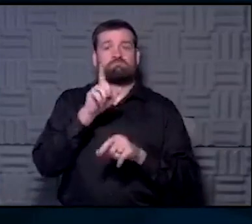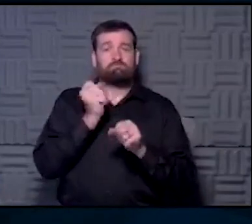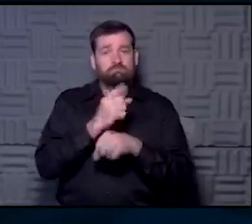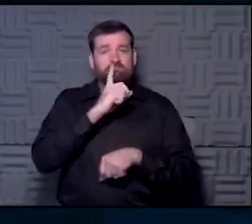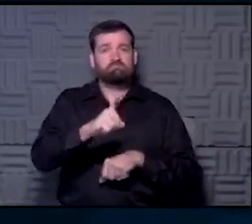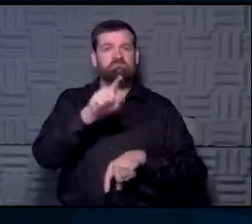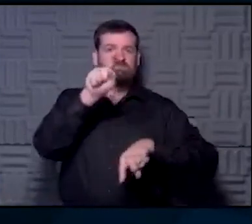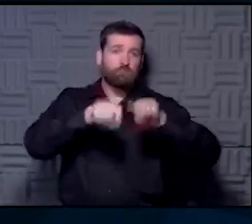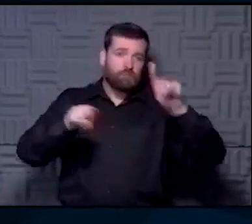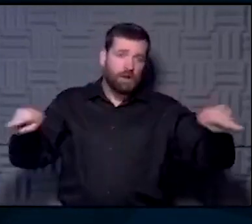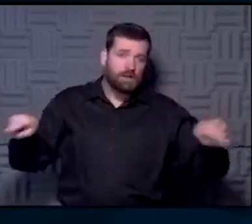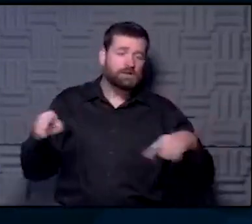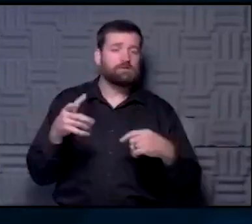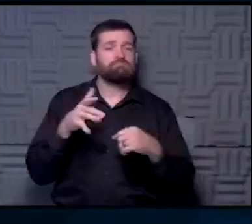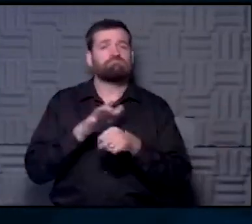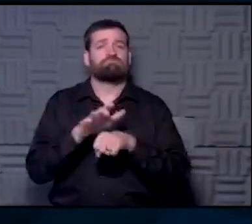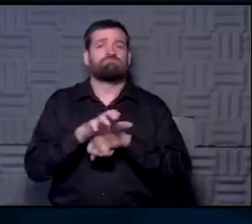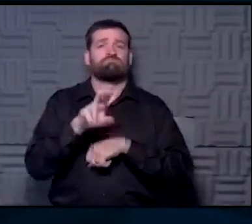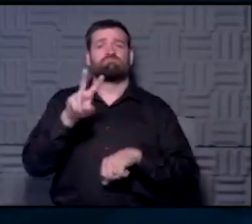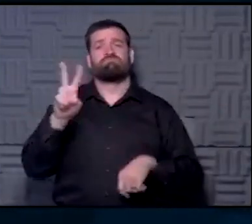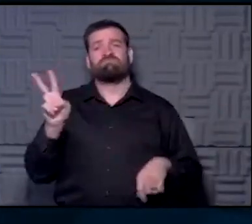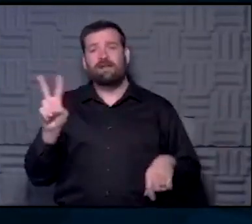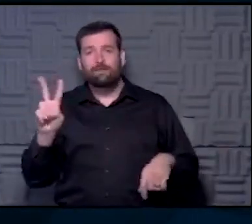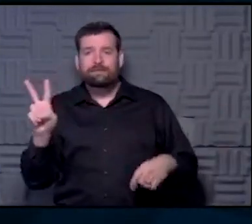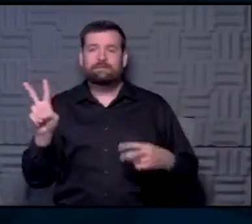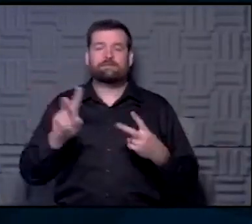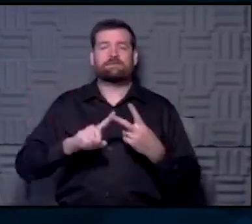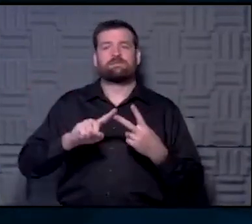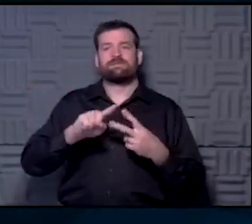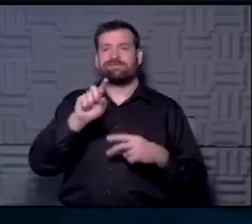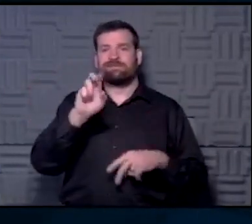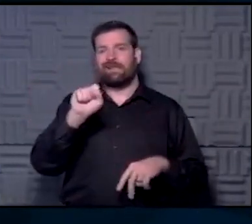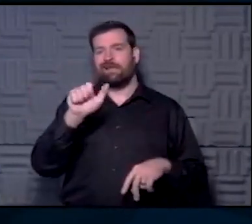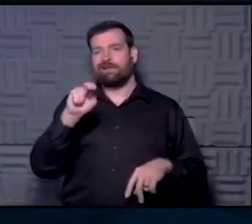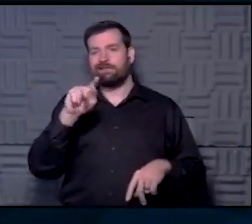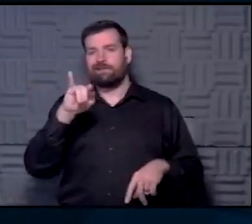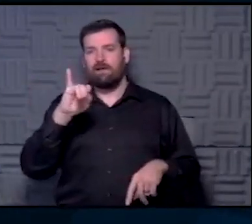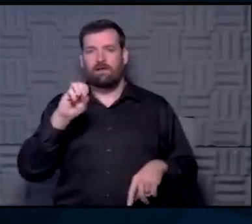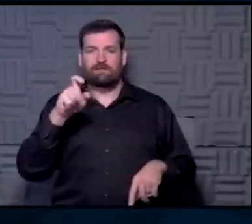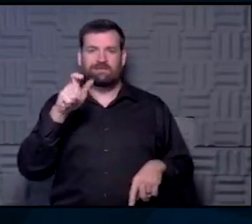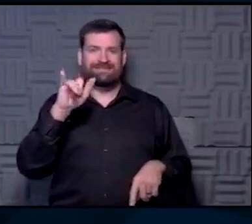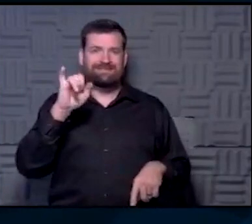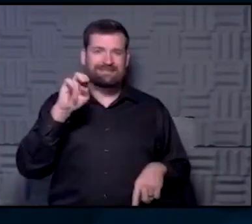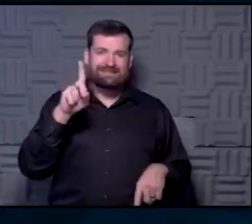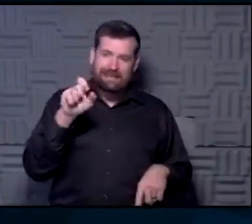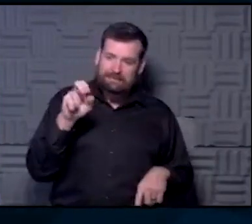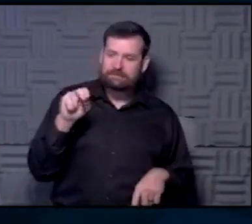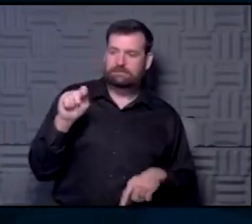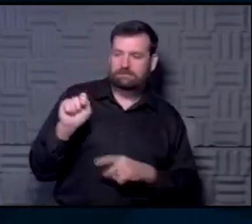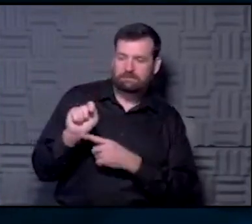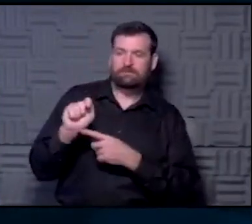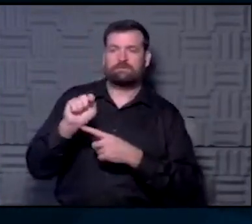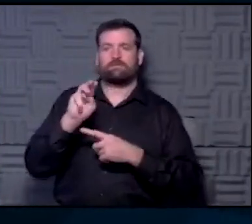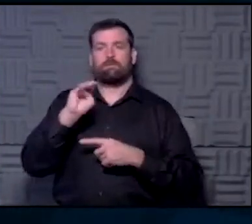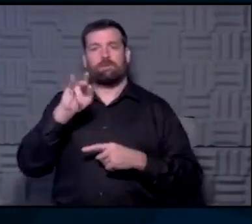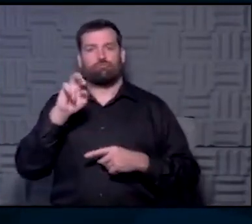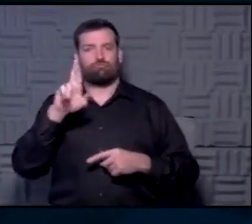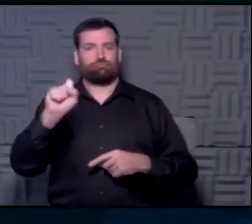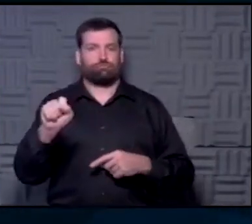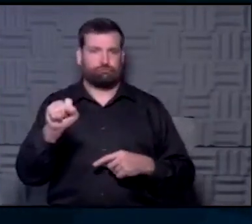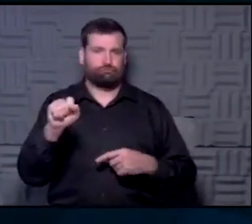foods that we eat are giving us all those vitamins and minerals and antioxidants that are important and helping our